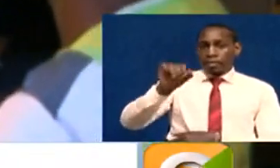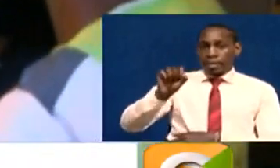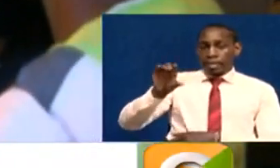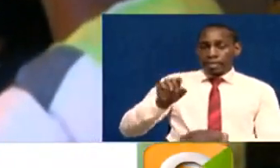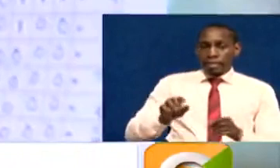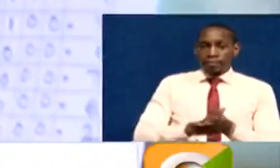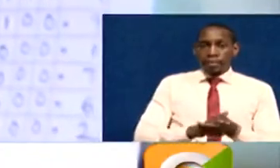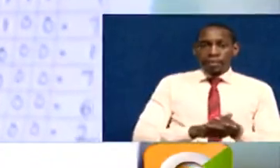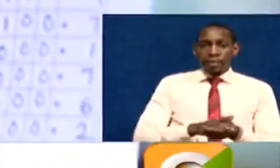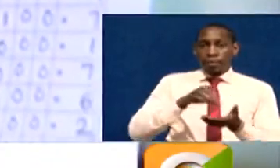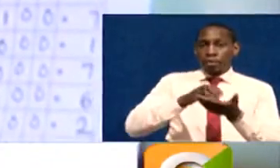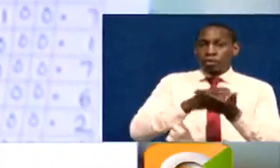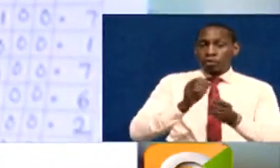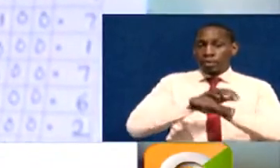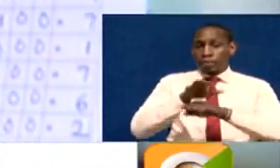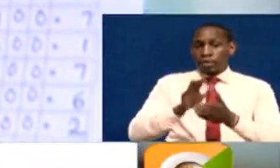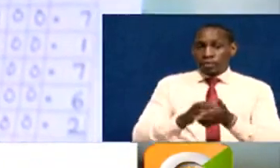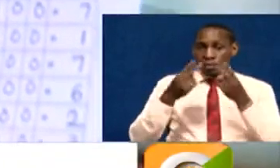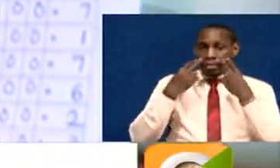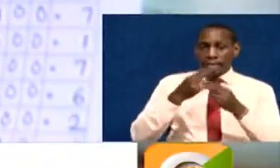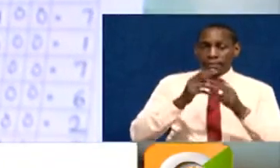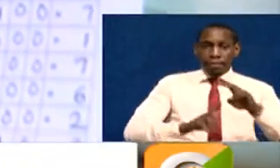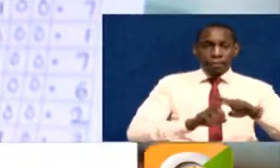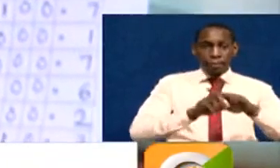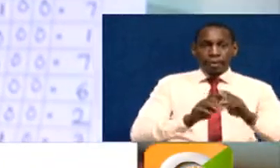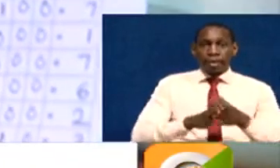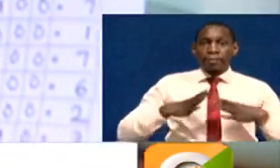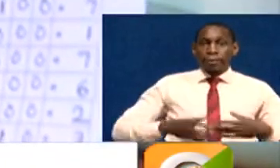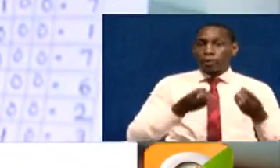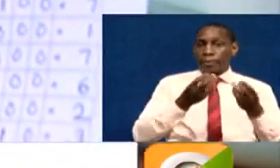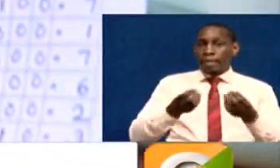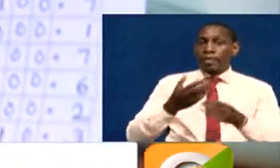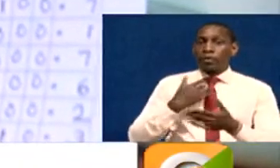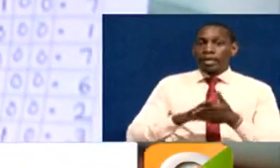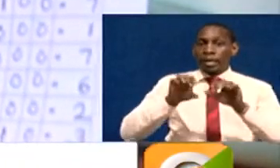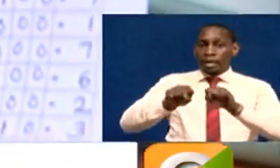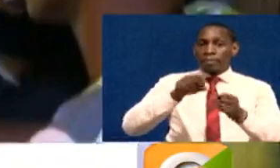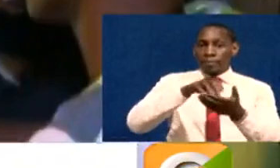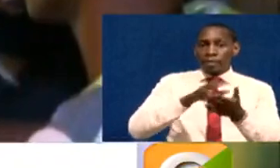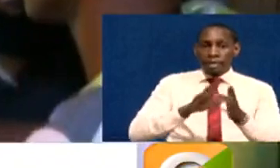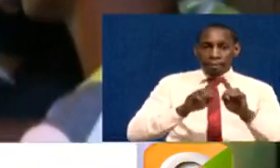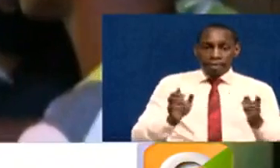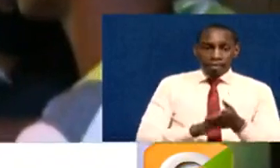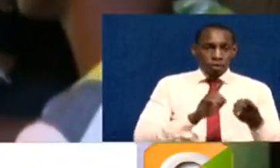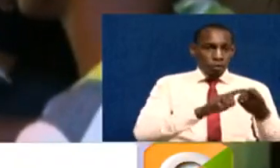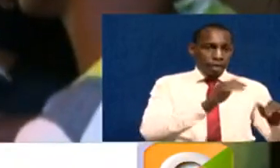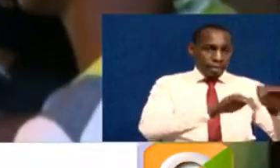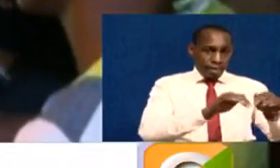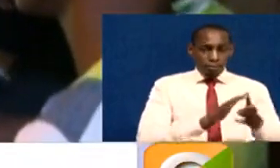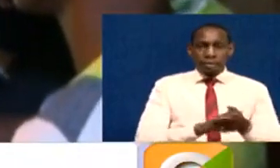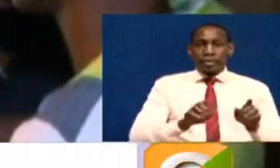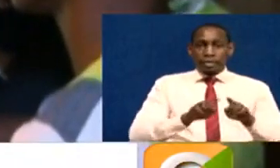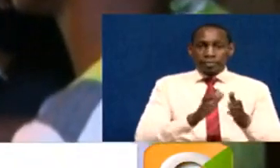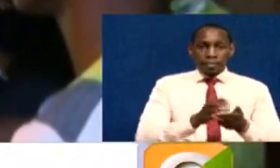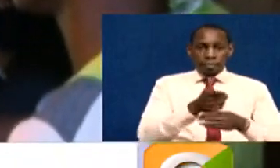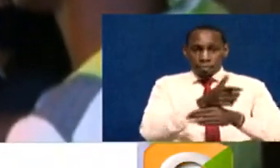position is quite influential, and when you look at the names that have come out, very many people are looking to take those positions. But aside from the elections, and which